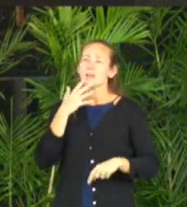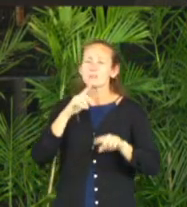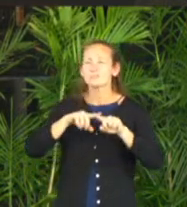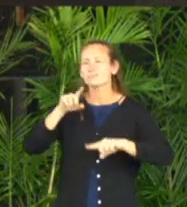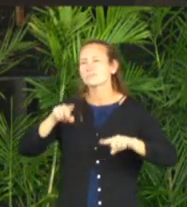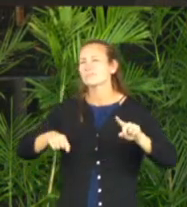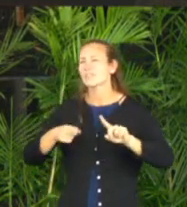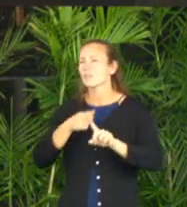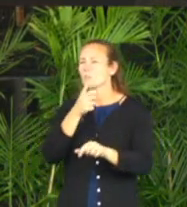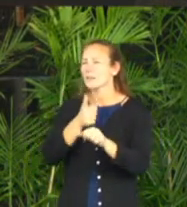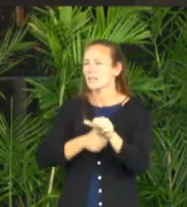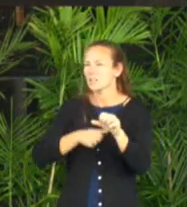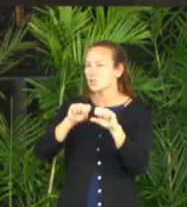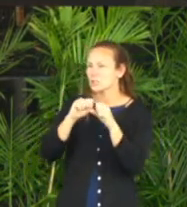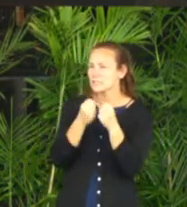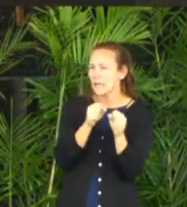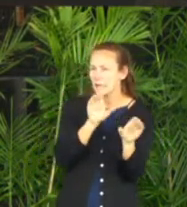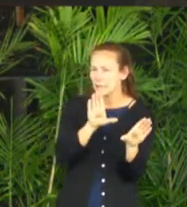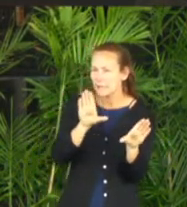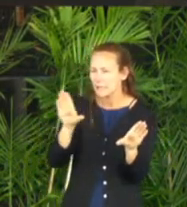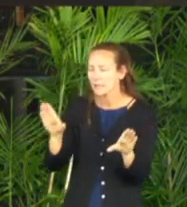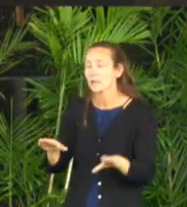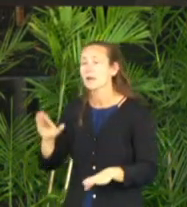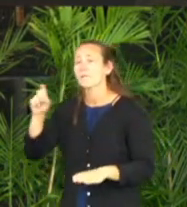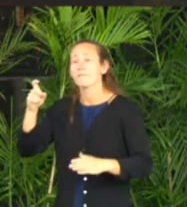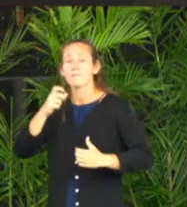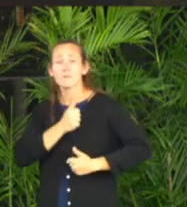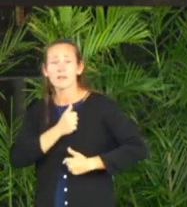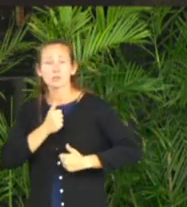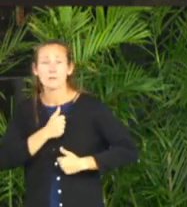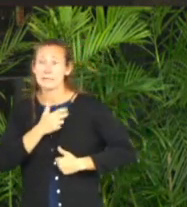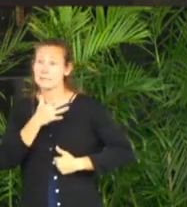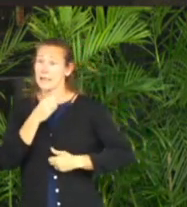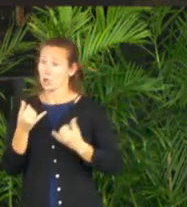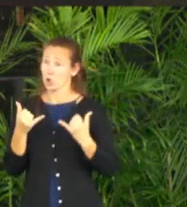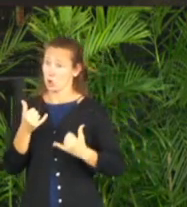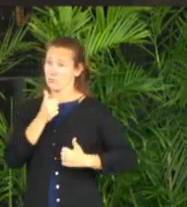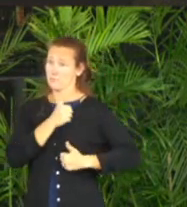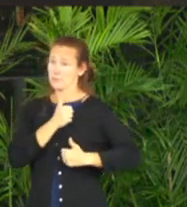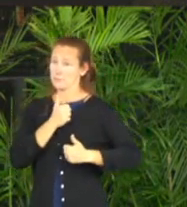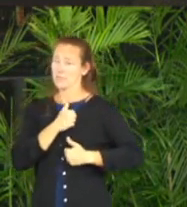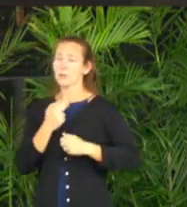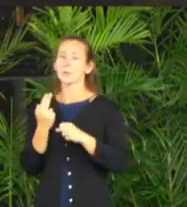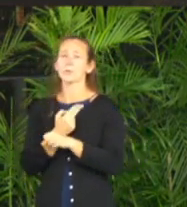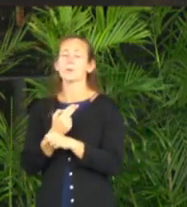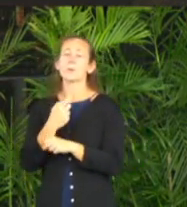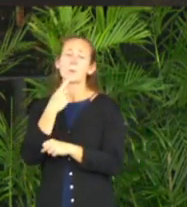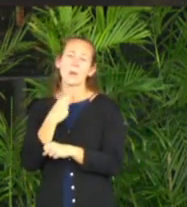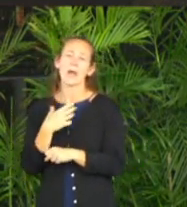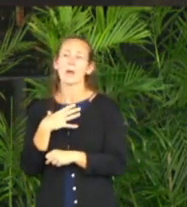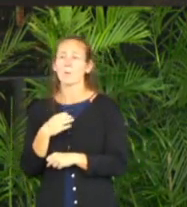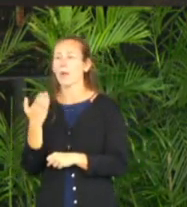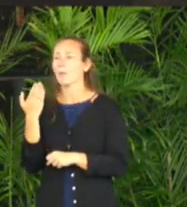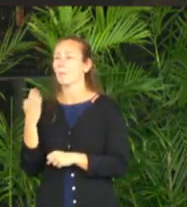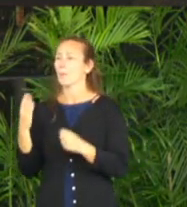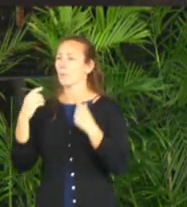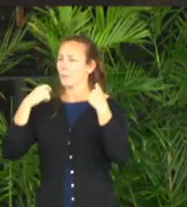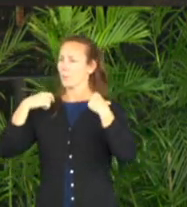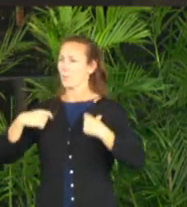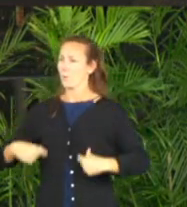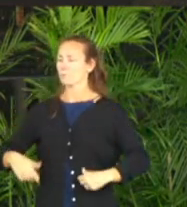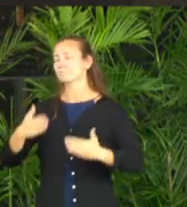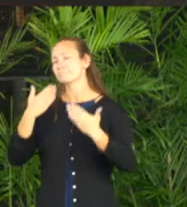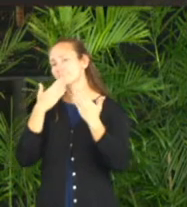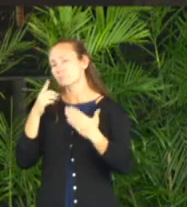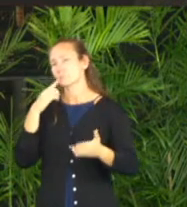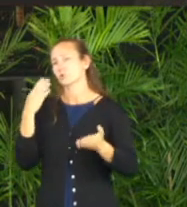those societies. Veterans and those currently serving wear red, white, and blue colored honor cords, and we thank them for